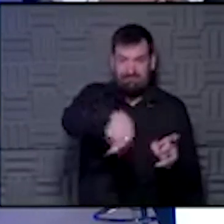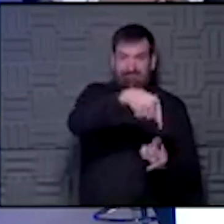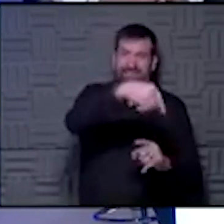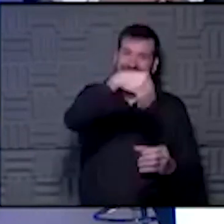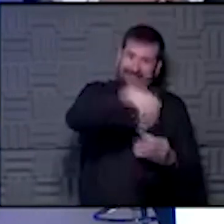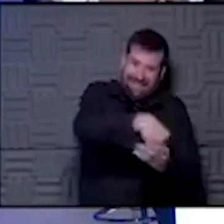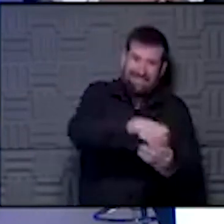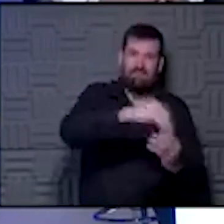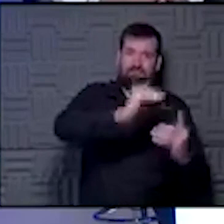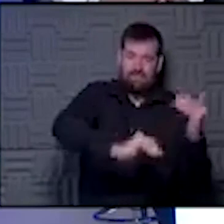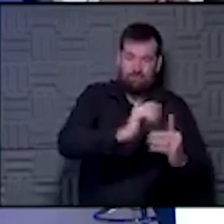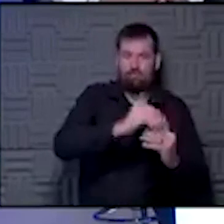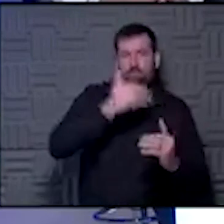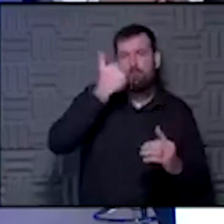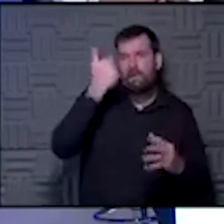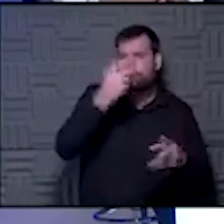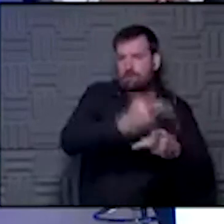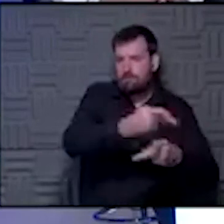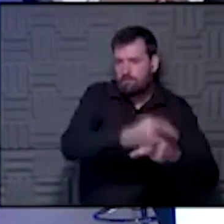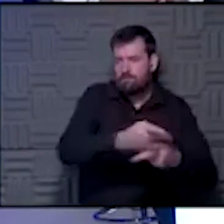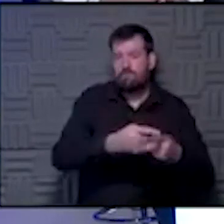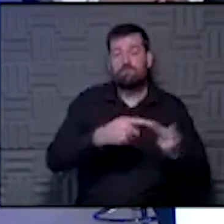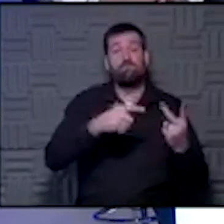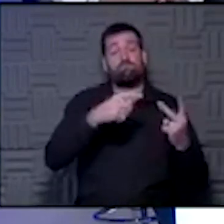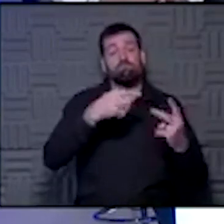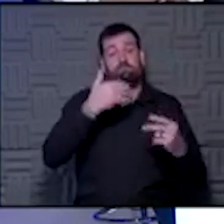their facilities and better managing the infection